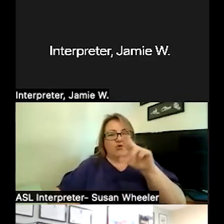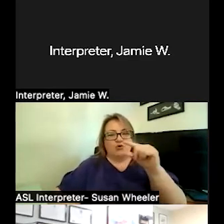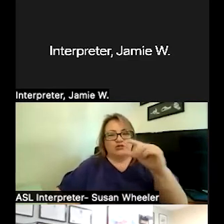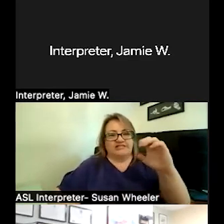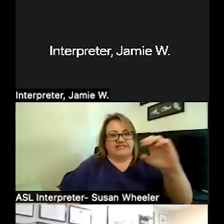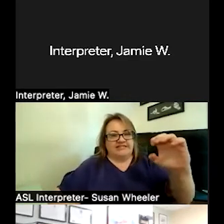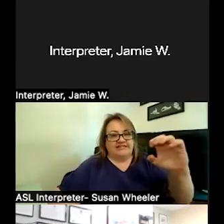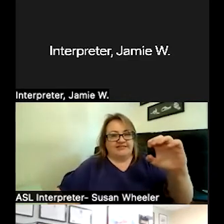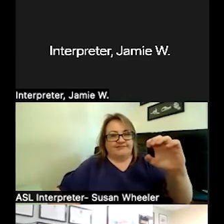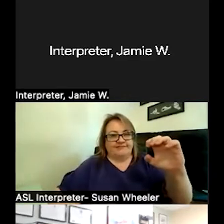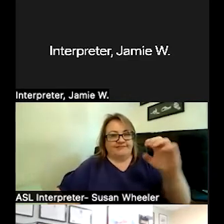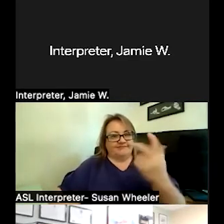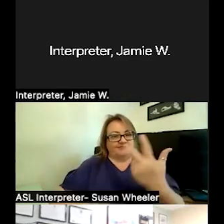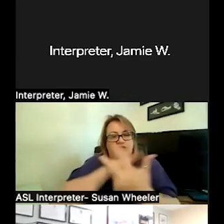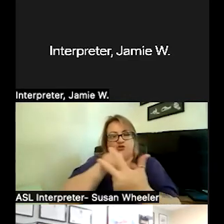Next, please.